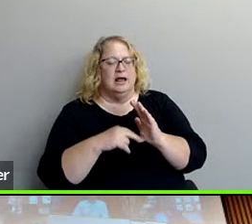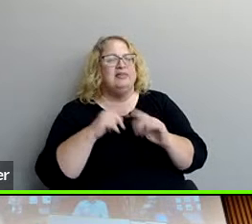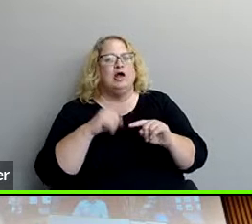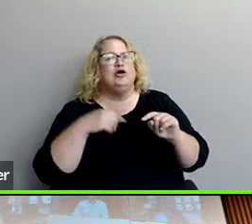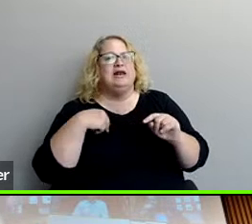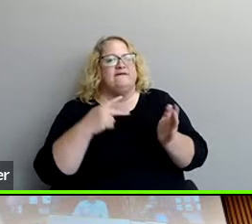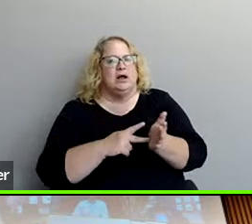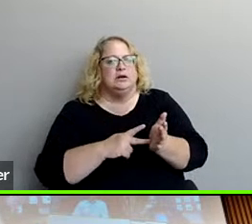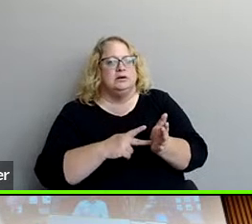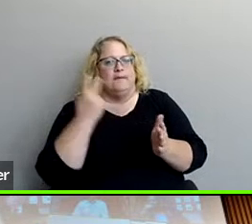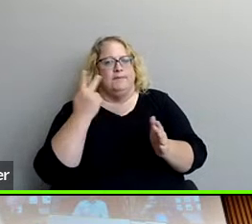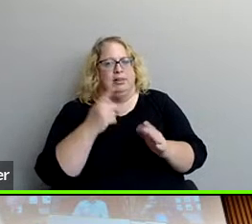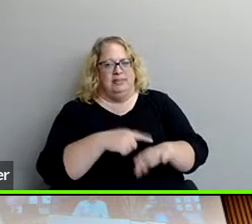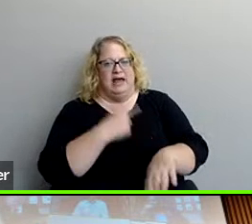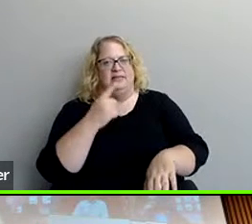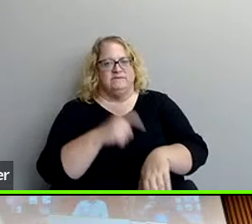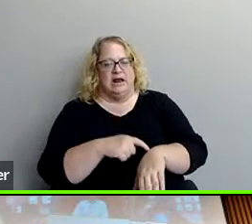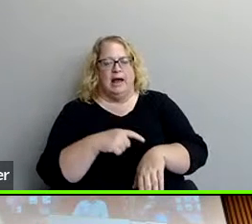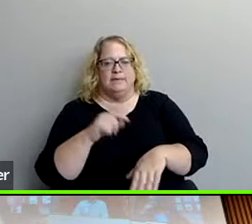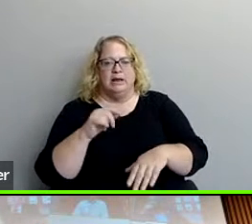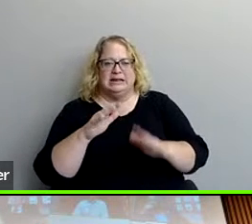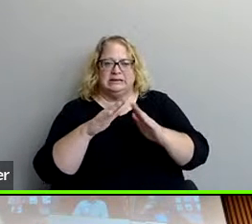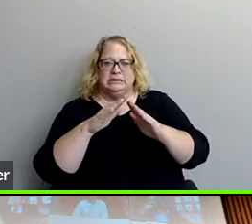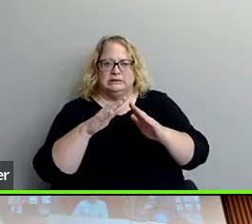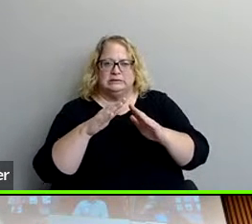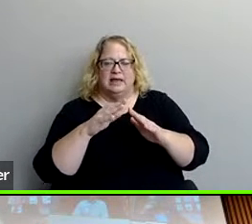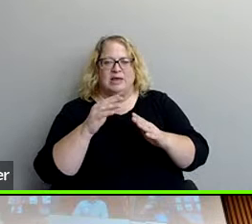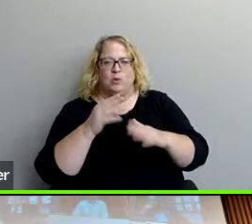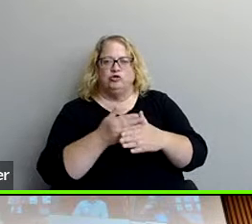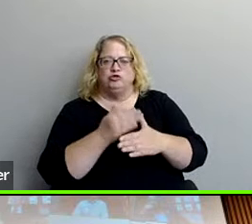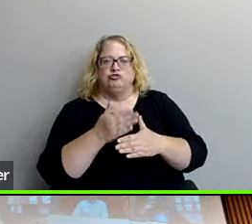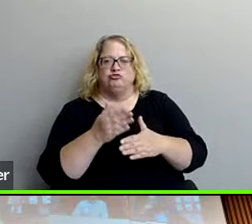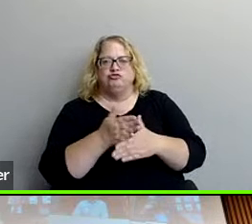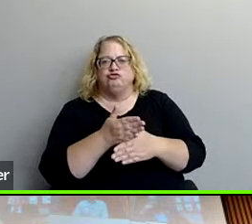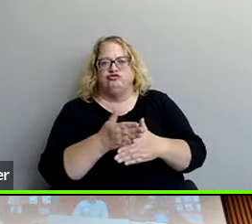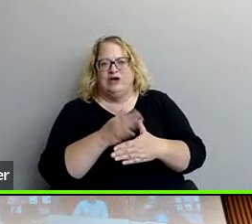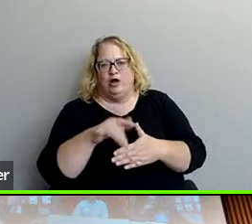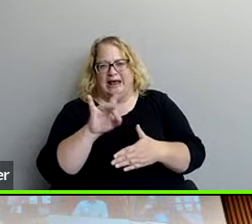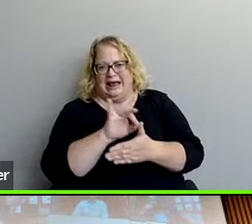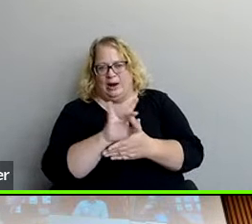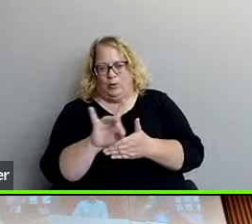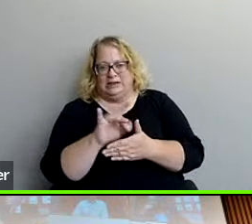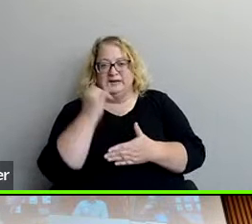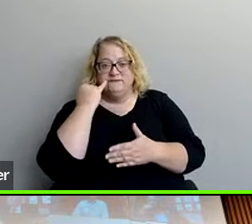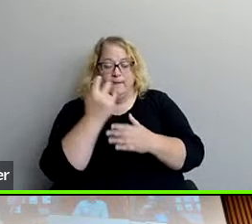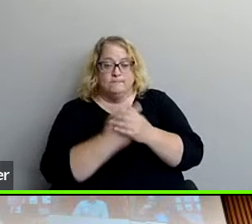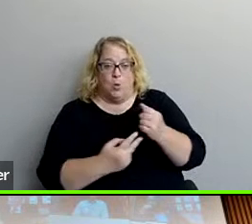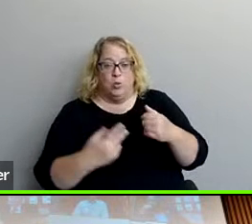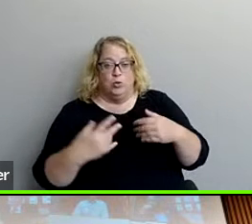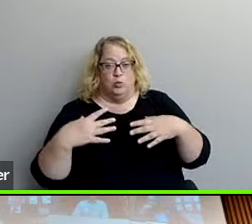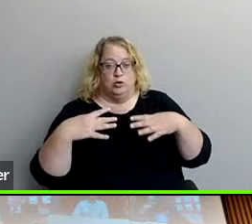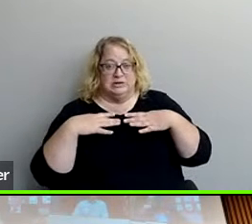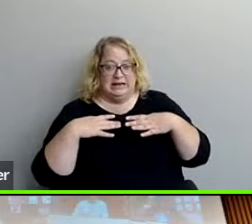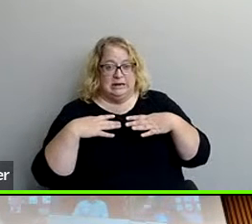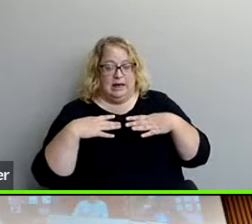length of time as a household they would share that 8 weeks. So if they both were taking